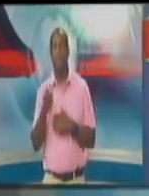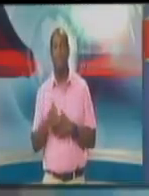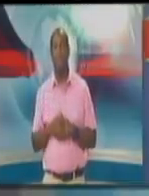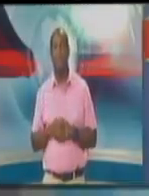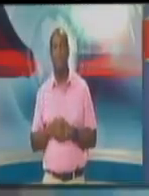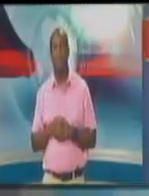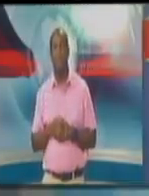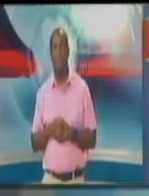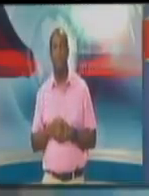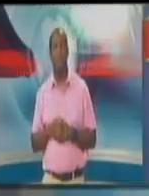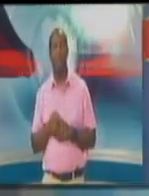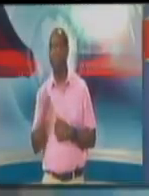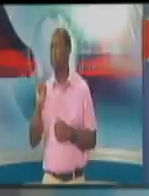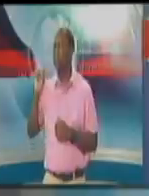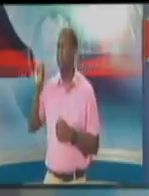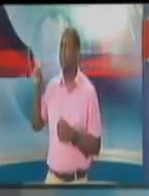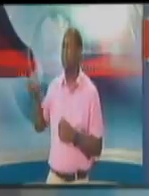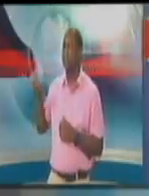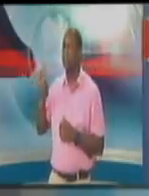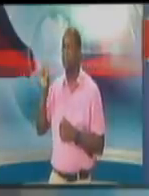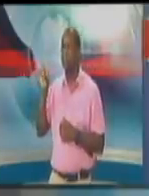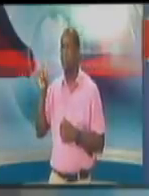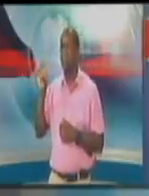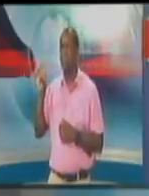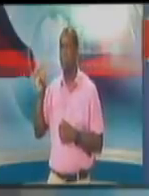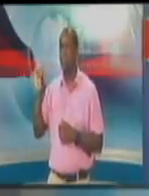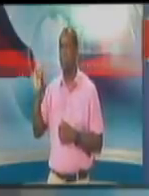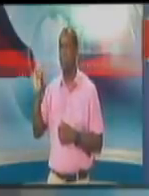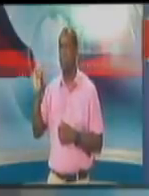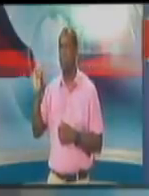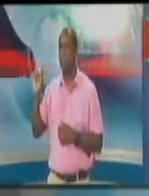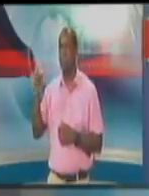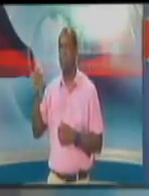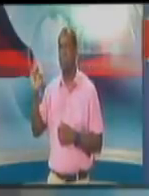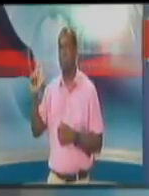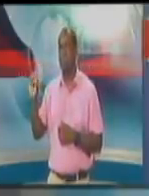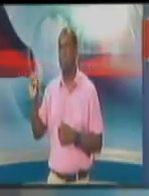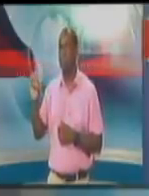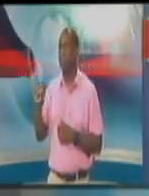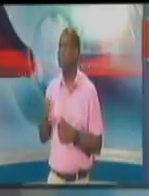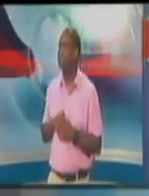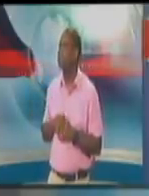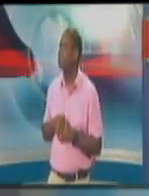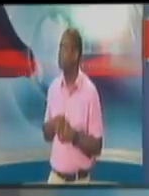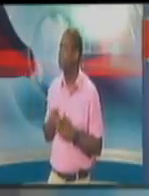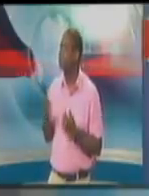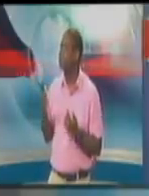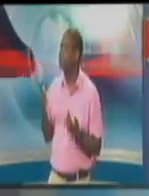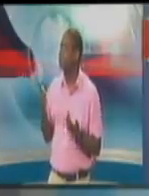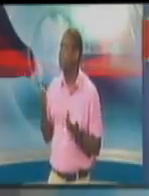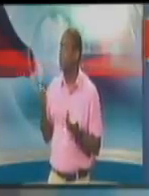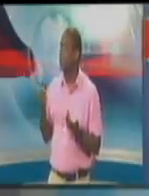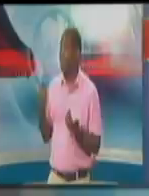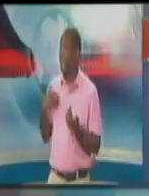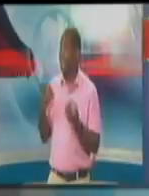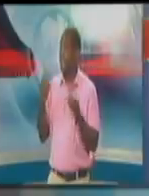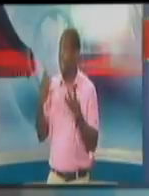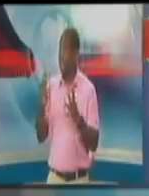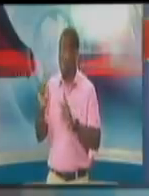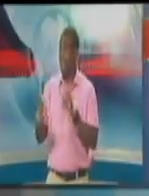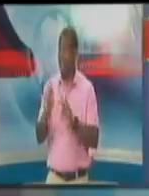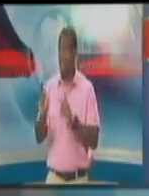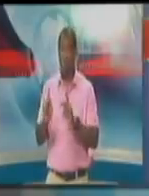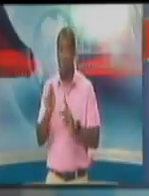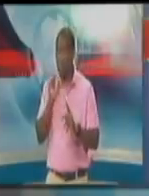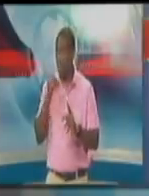Dr. Othello, thanks for coming again. I just wanted to find out, we have a number of homeless people in Port of Spain